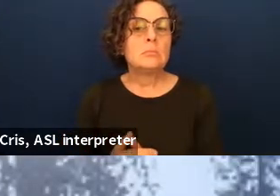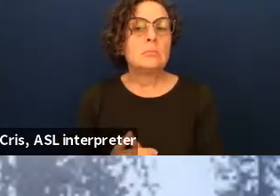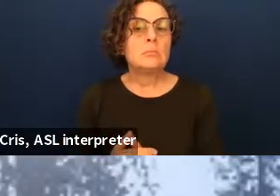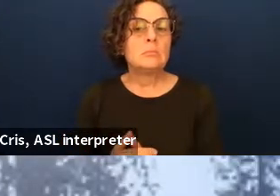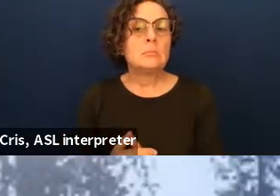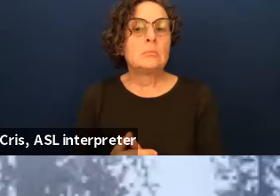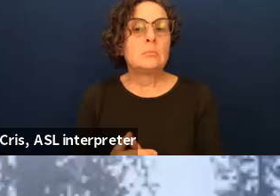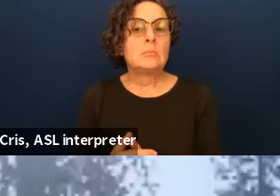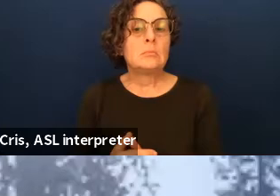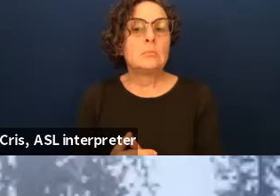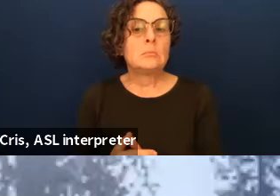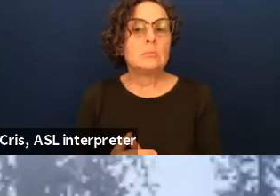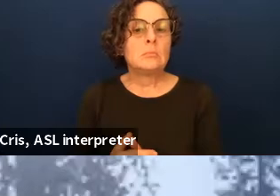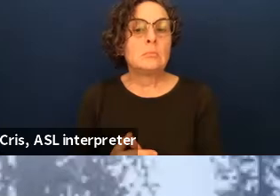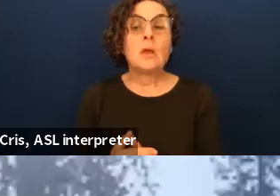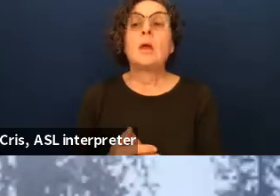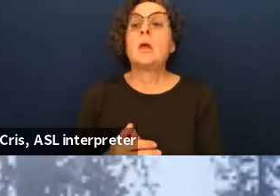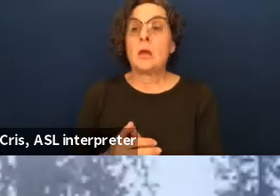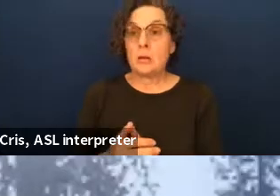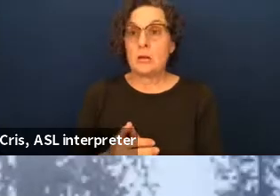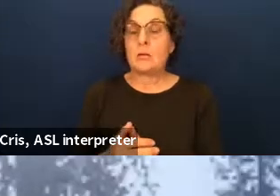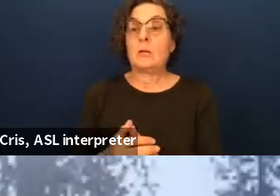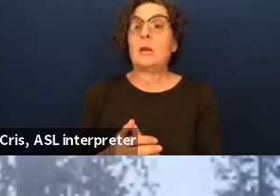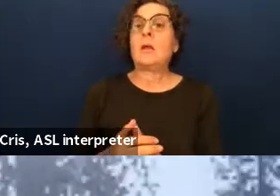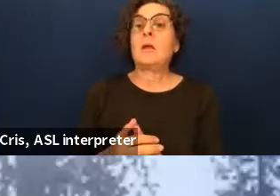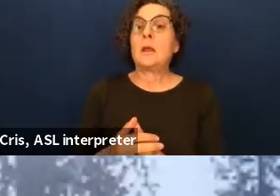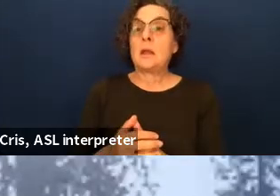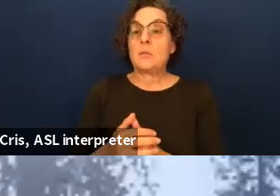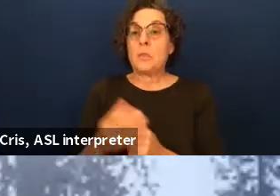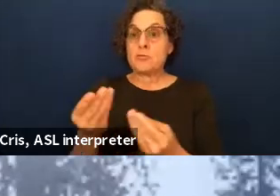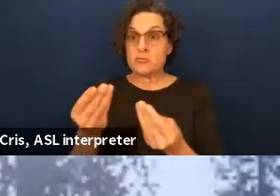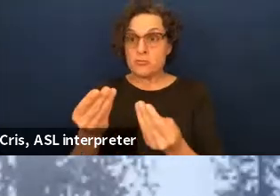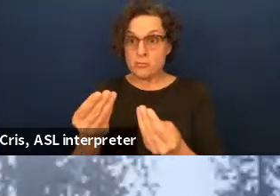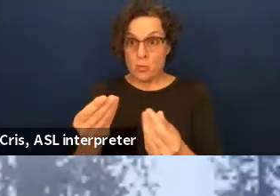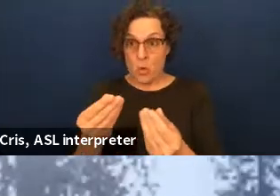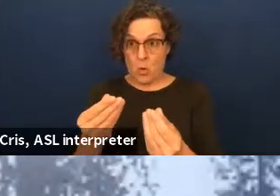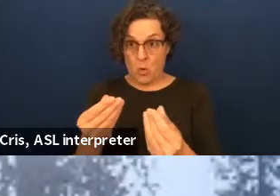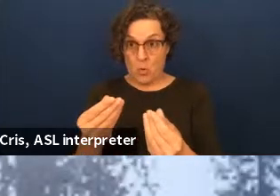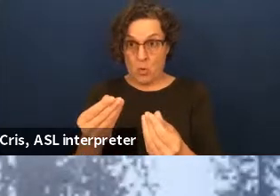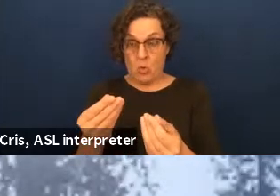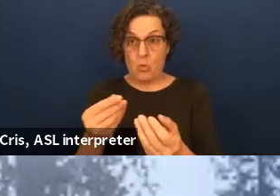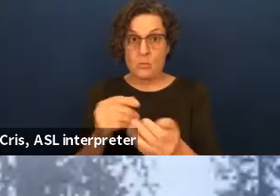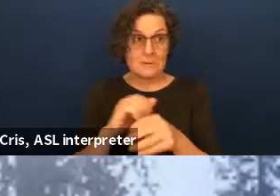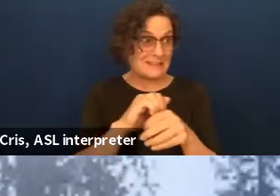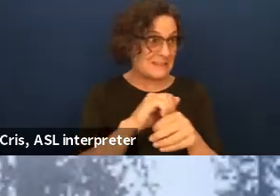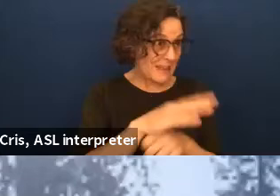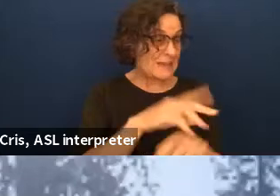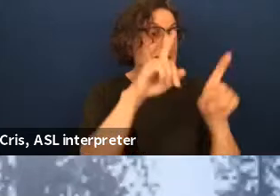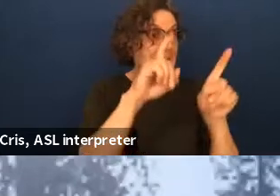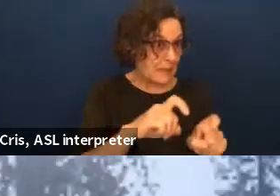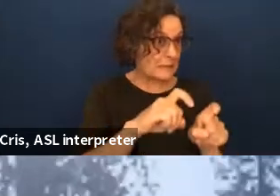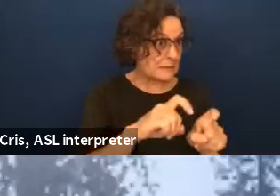confirmed that the soil samples have come back to meet the county's goals for